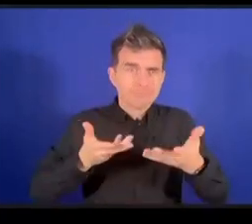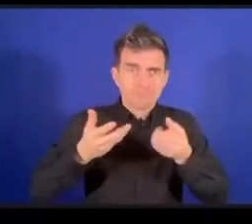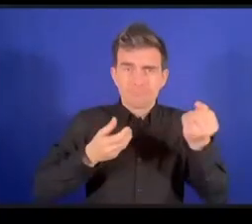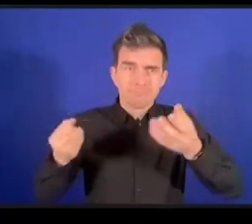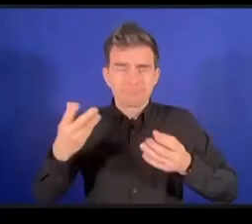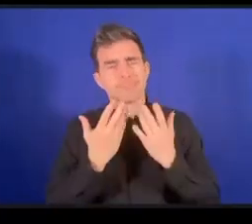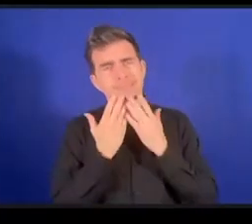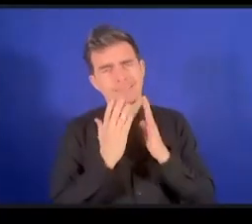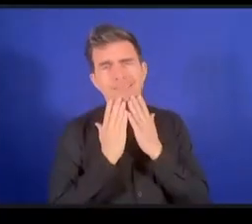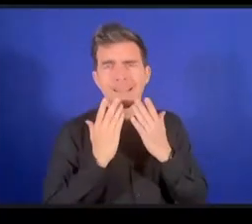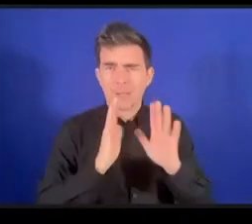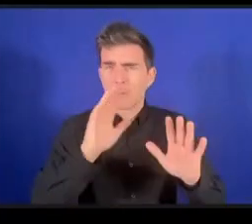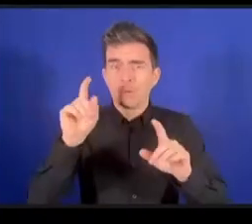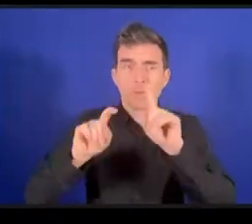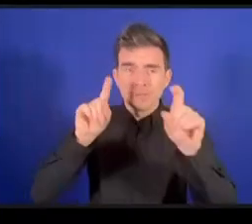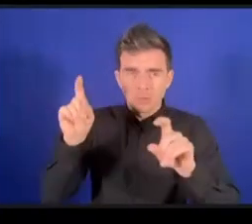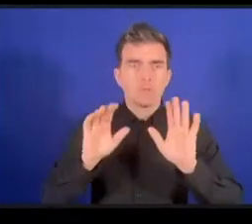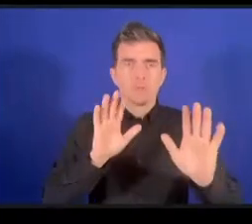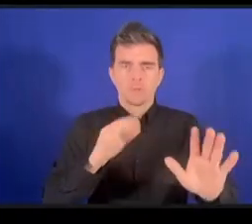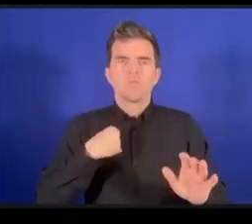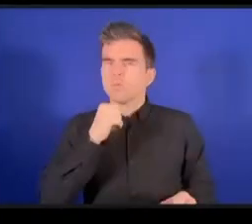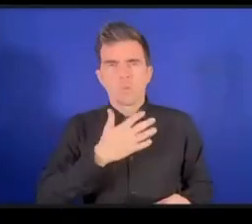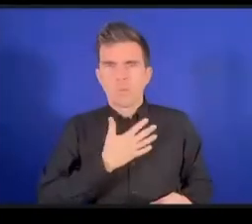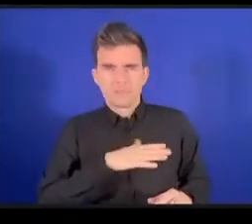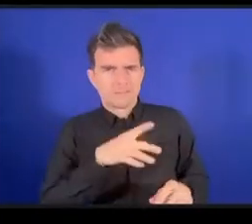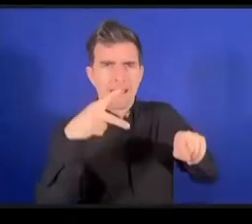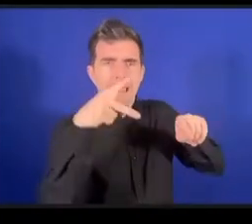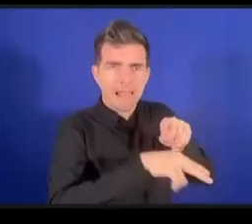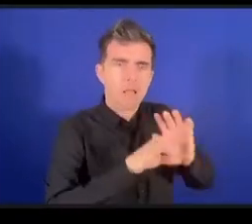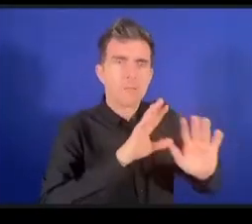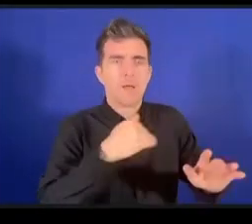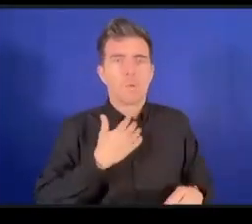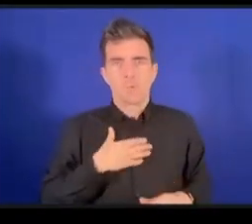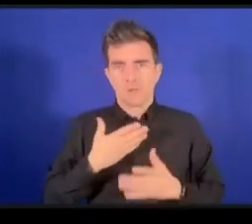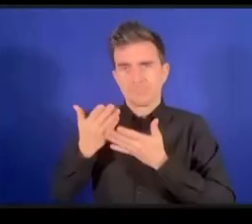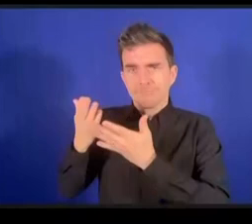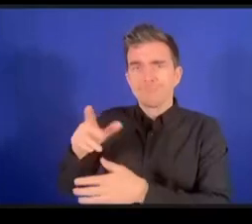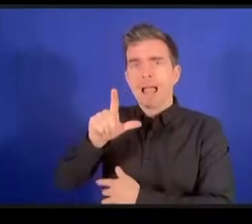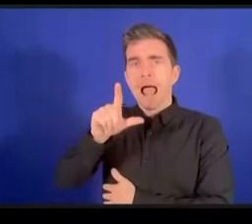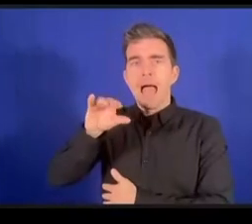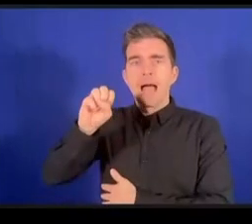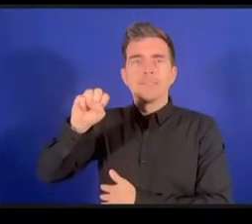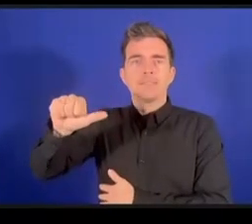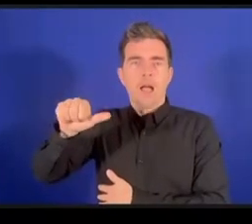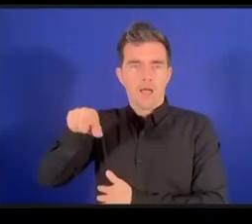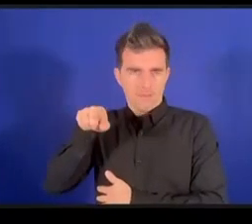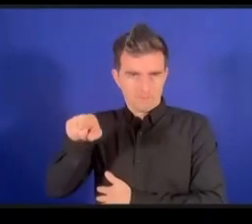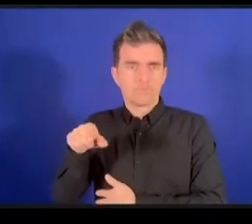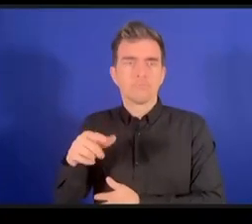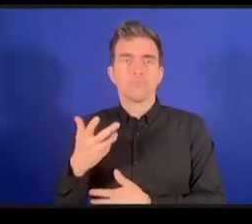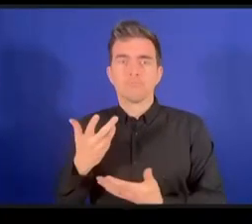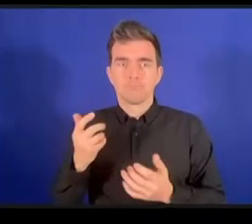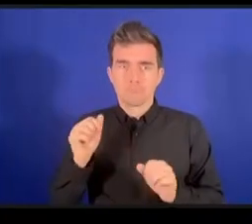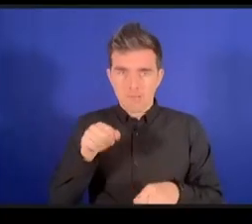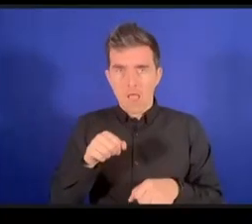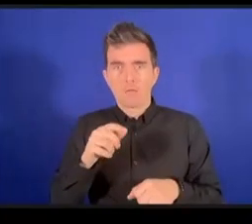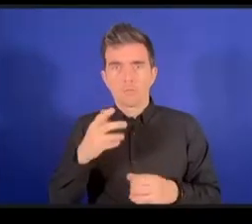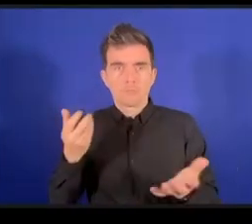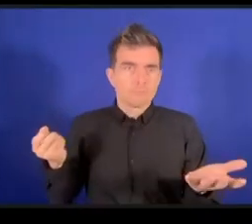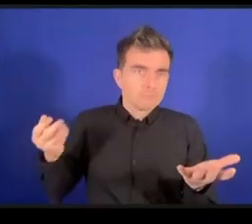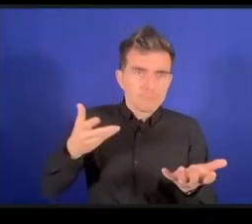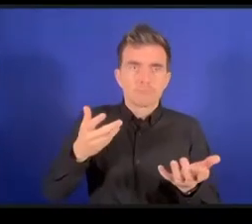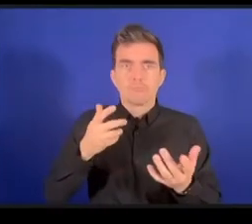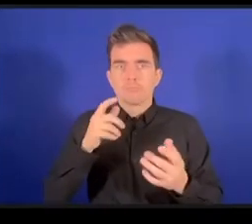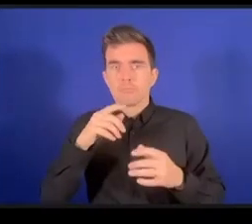give Lisa also the chance to react to your input, and then we have more questions. A short